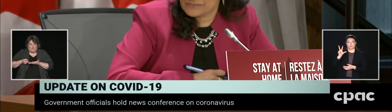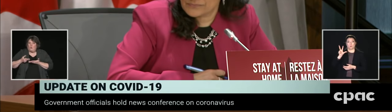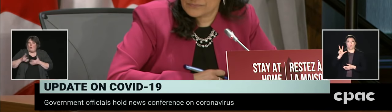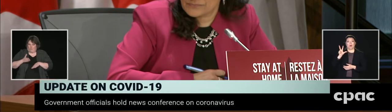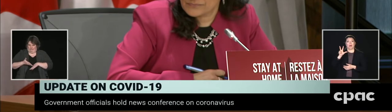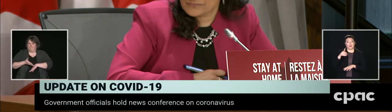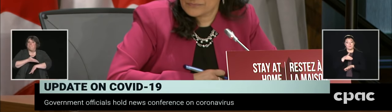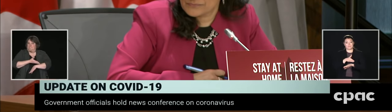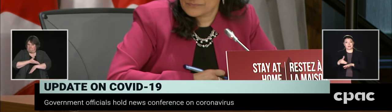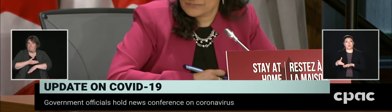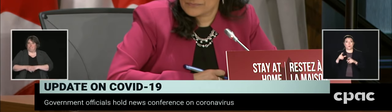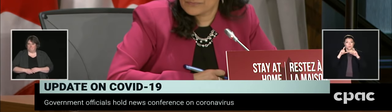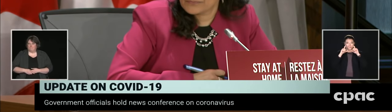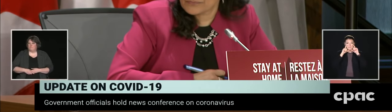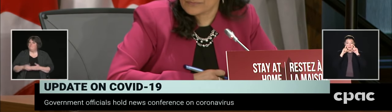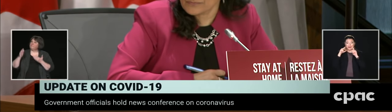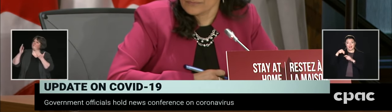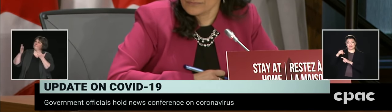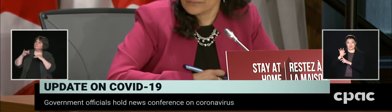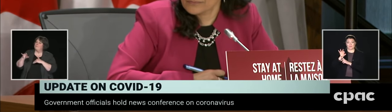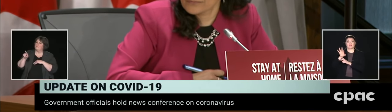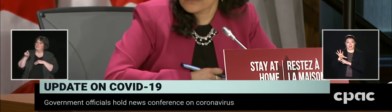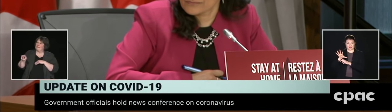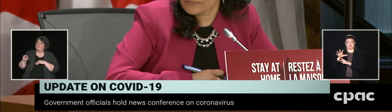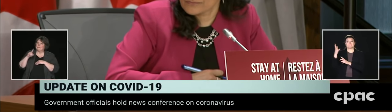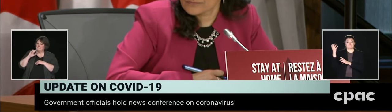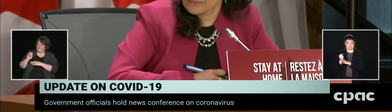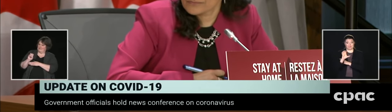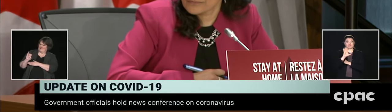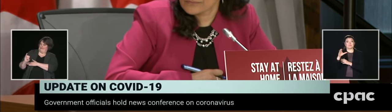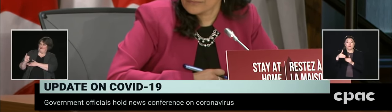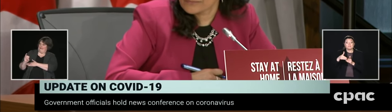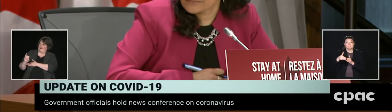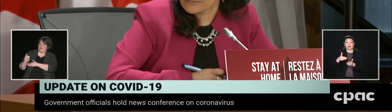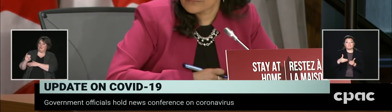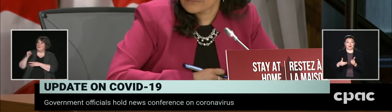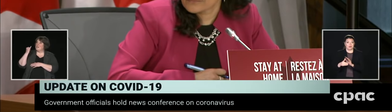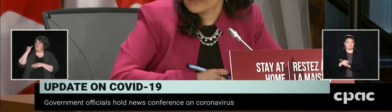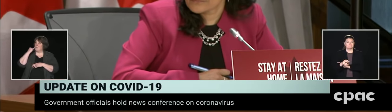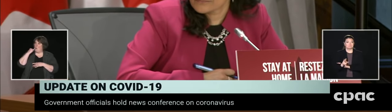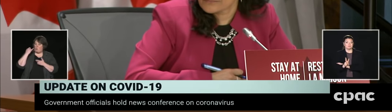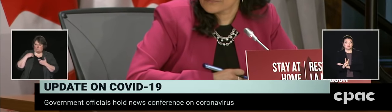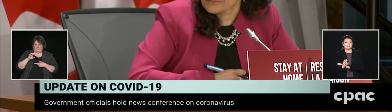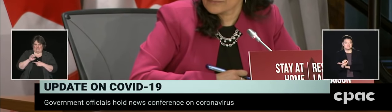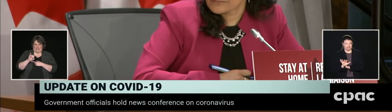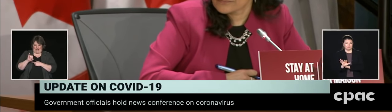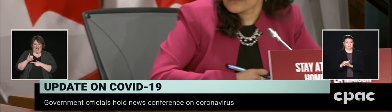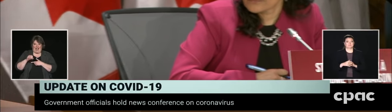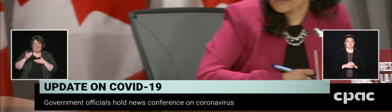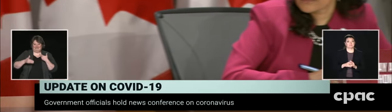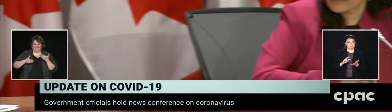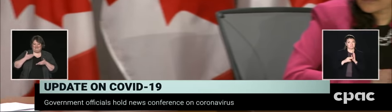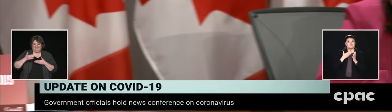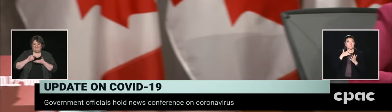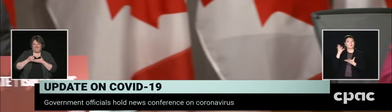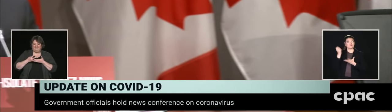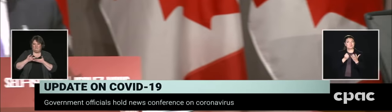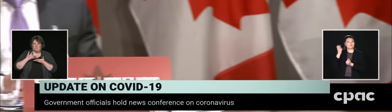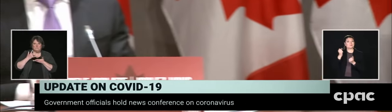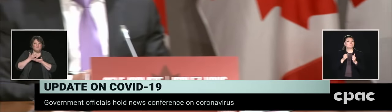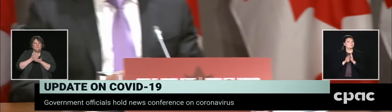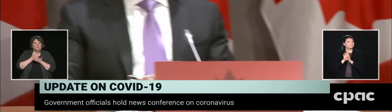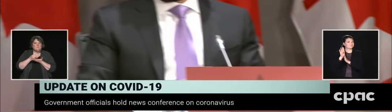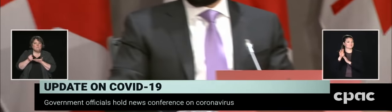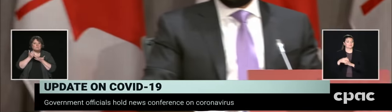question has to do about EI. I mean, what happens if a person runs out of EI in the coming weeks? Maybe this is Minister Duclos. These people right now